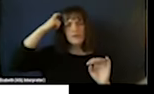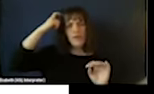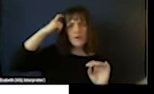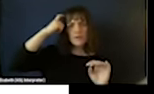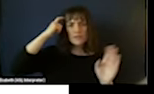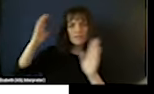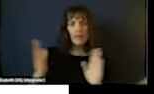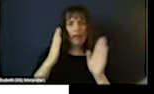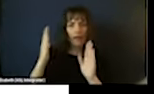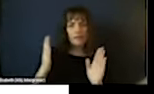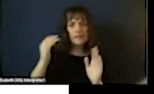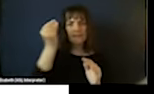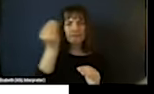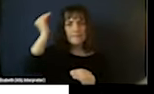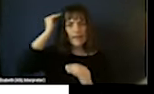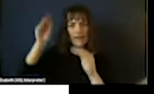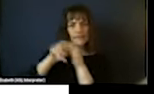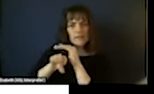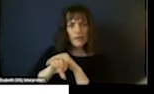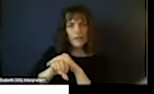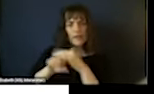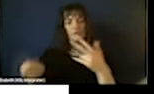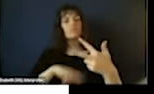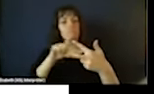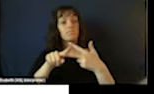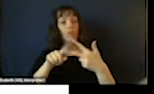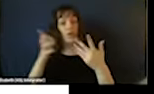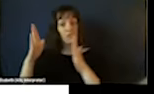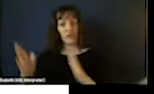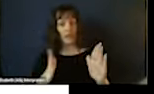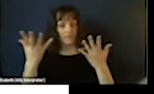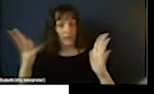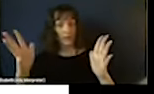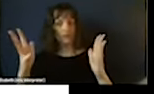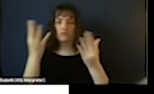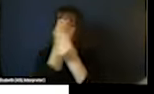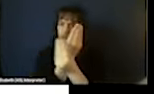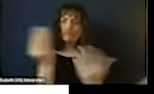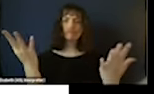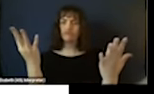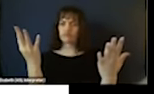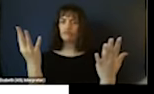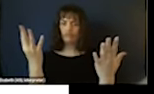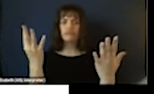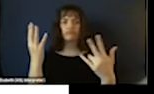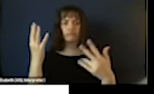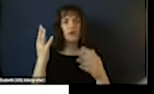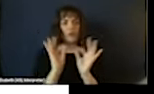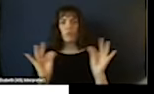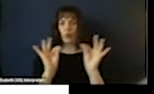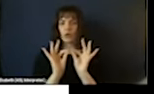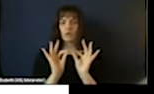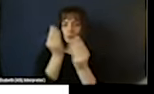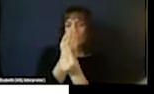mind. Second, make those plans known. It's important to give individuals time so they can figure out how they are